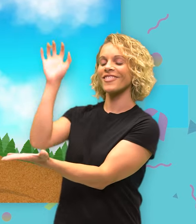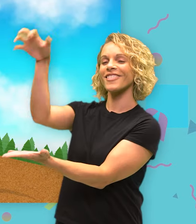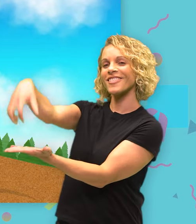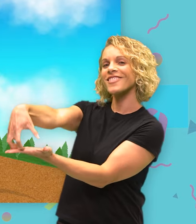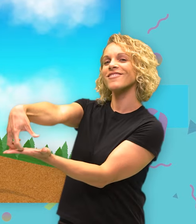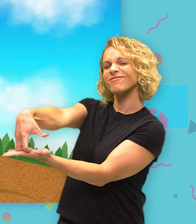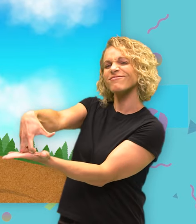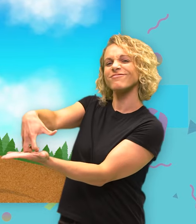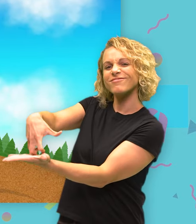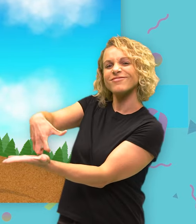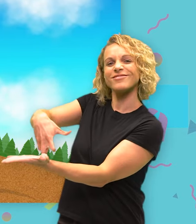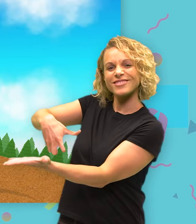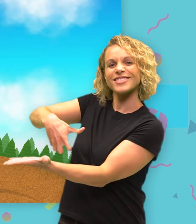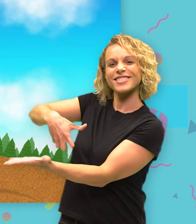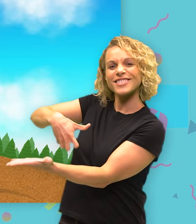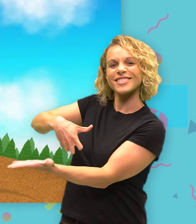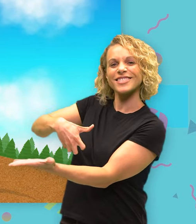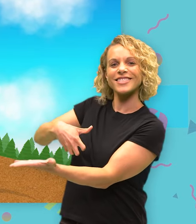I'm an